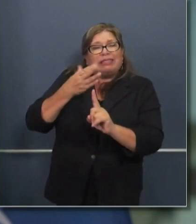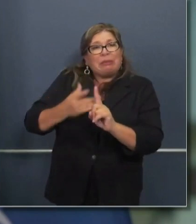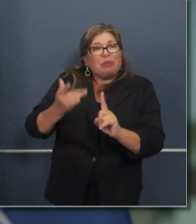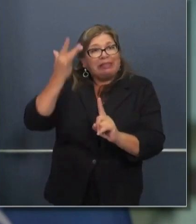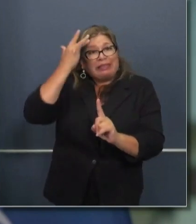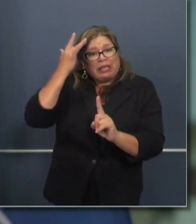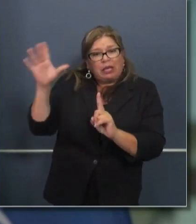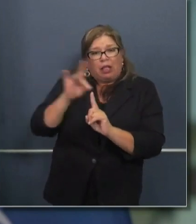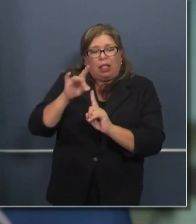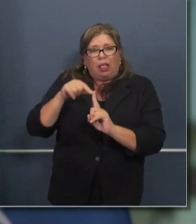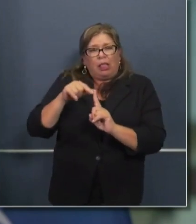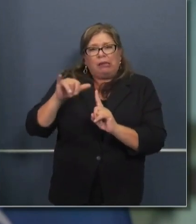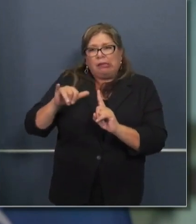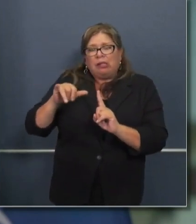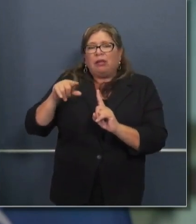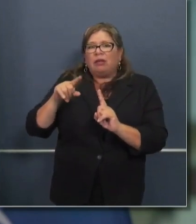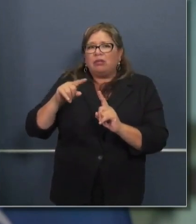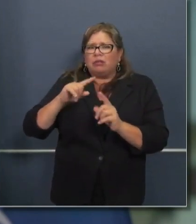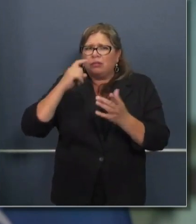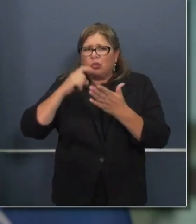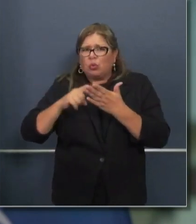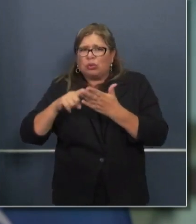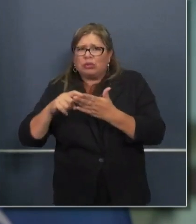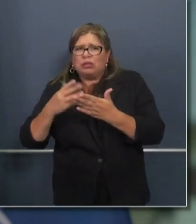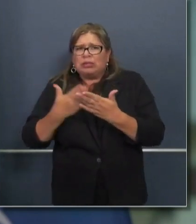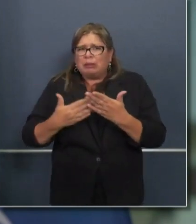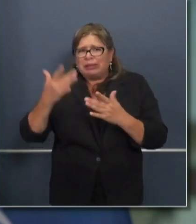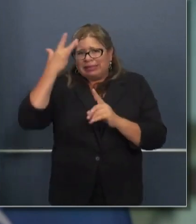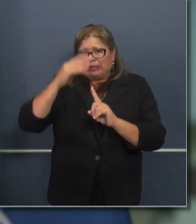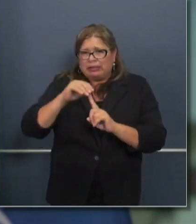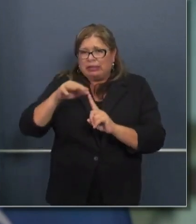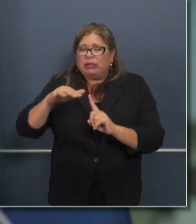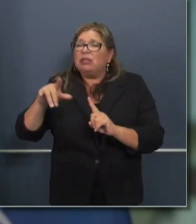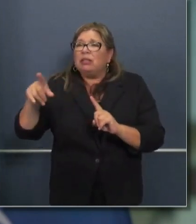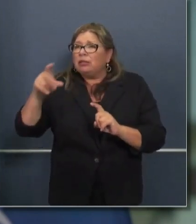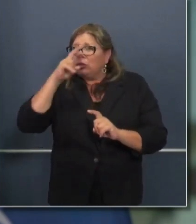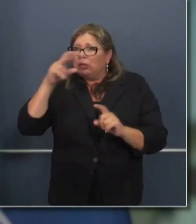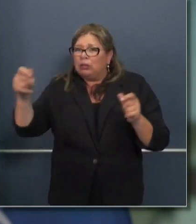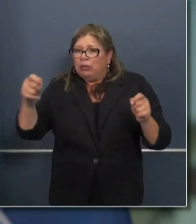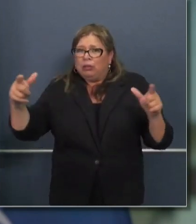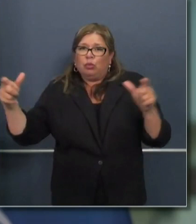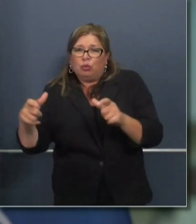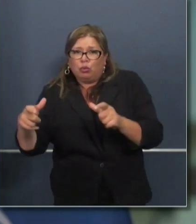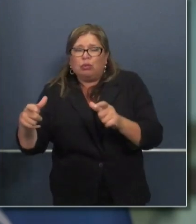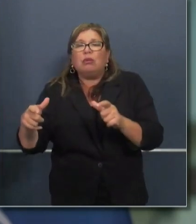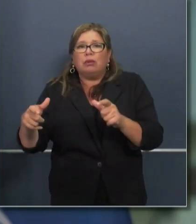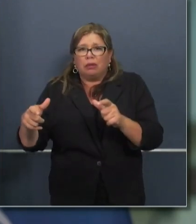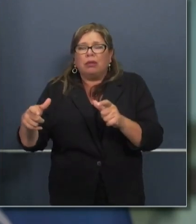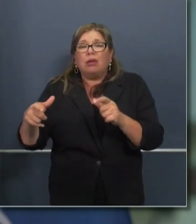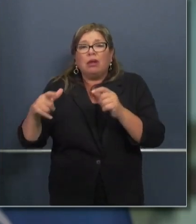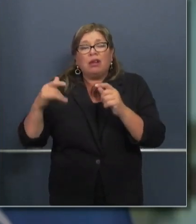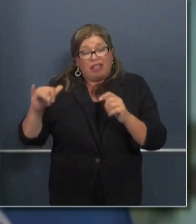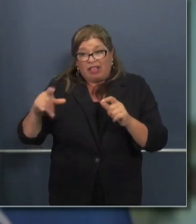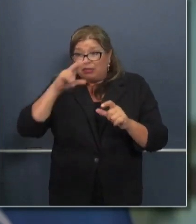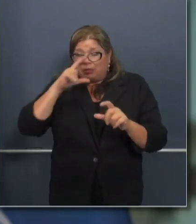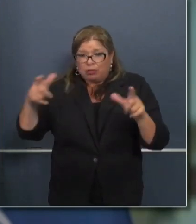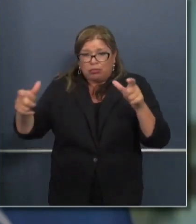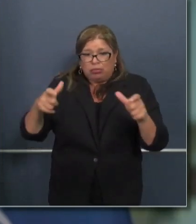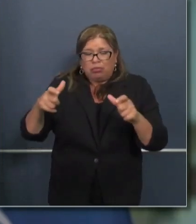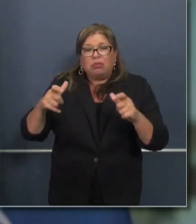more confidently met. That's exactly the kind of protocol and kind of responsiveness that we're looking for from health officials and health